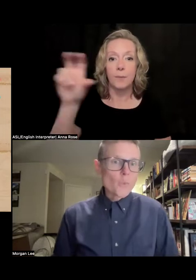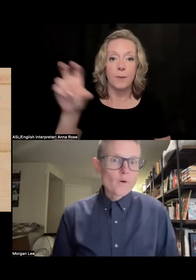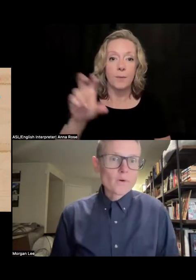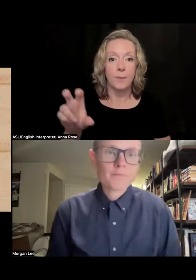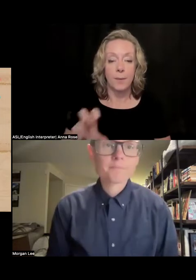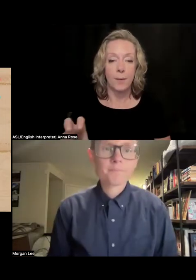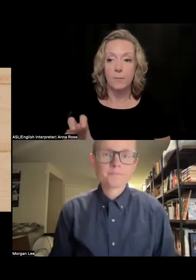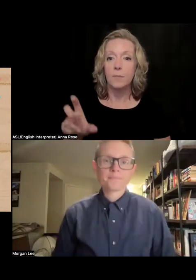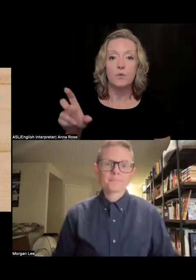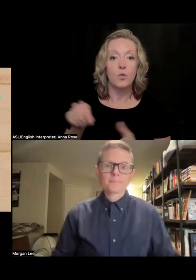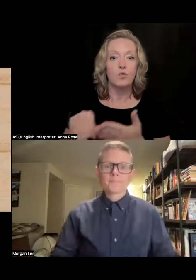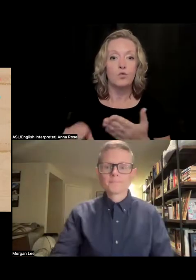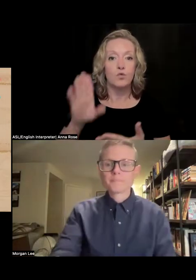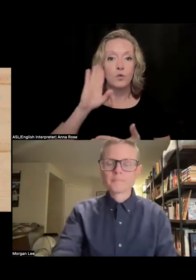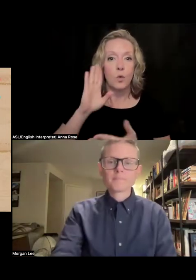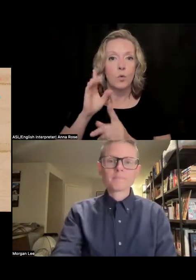working toward.